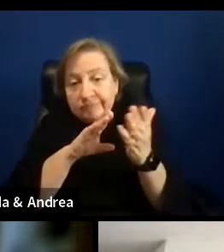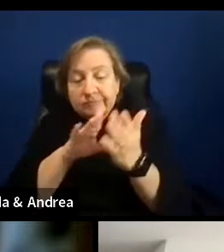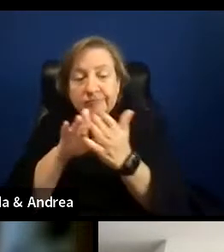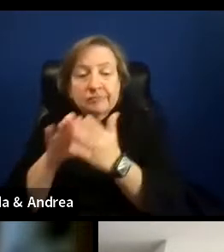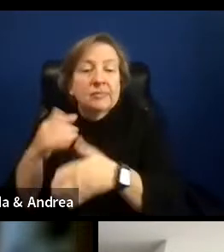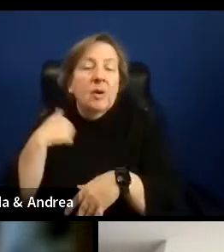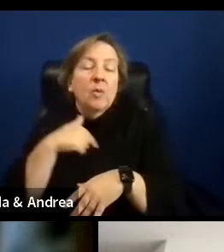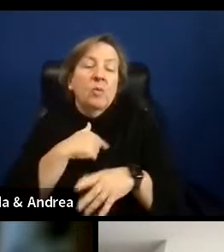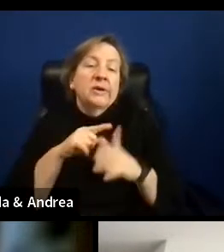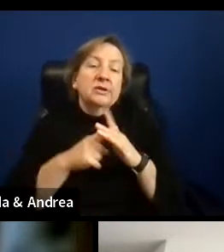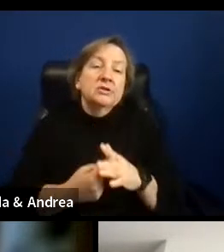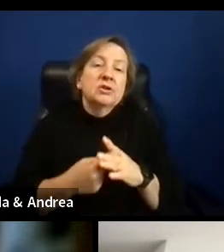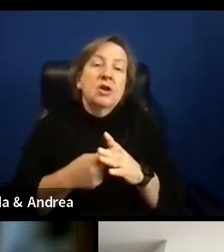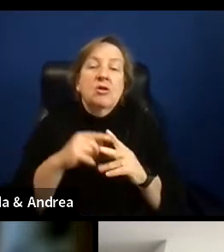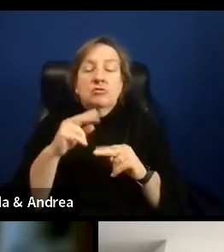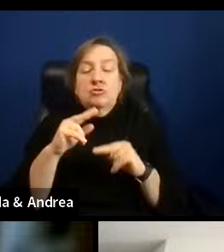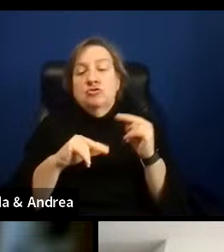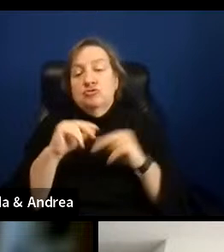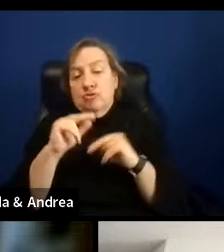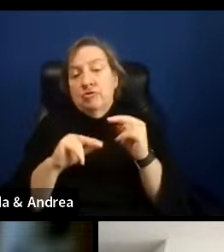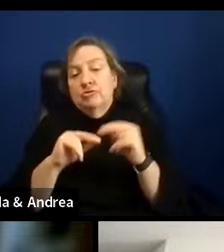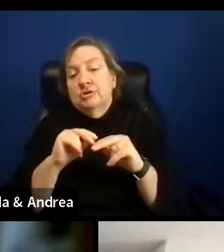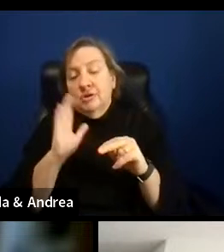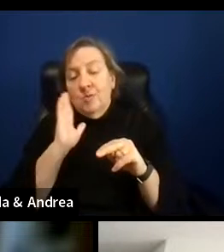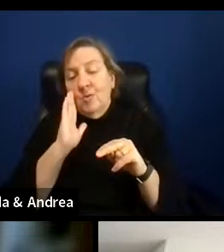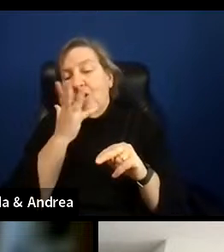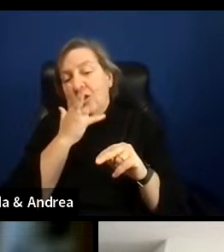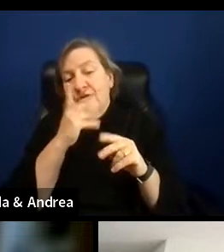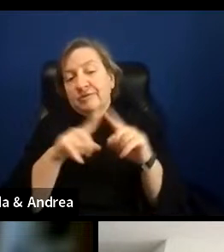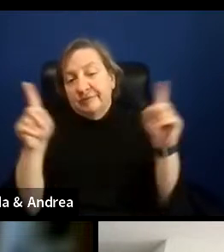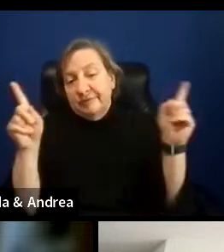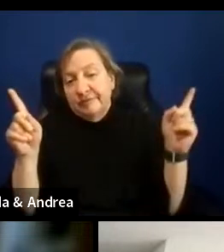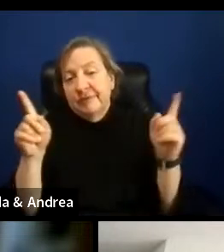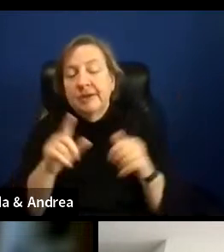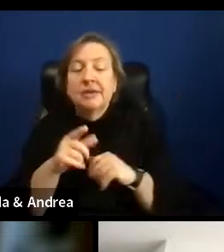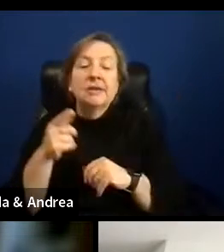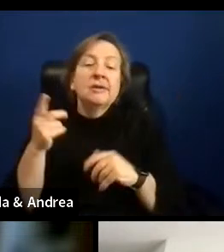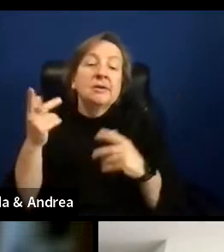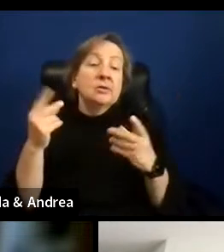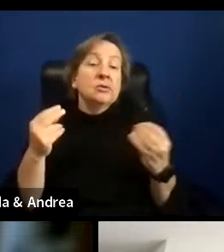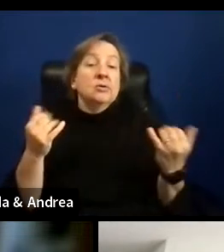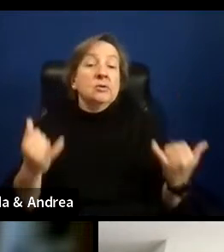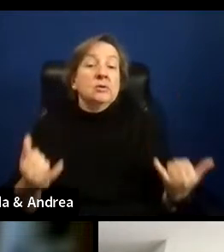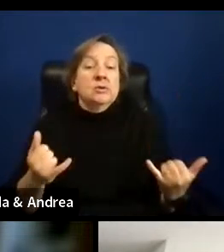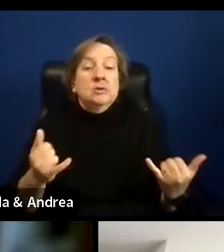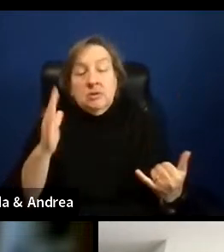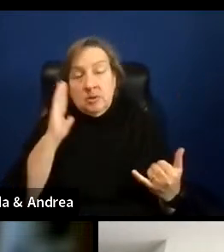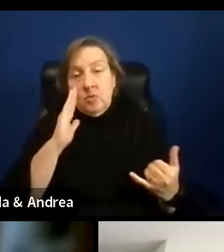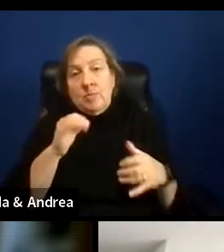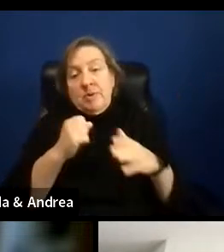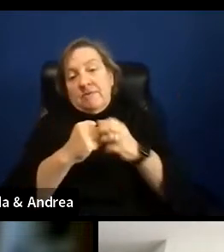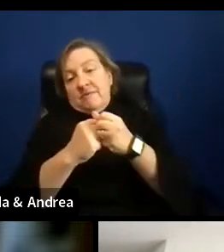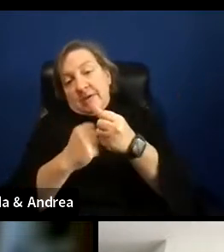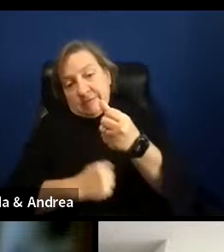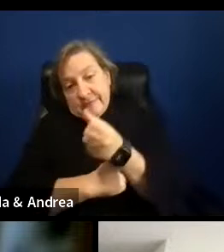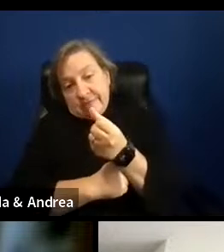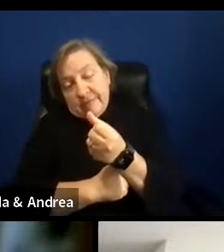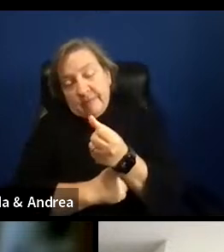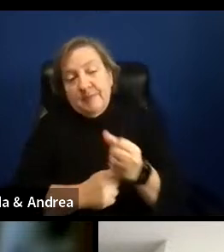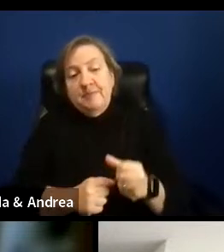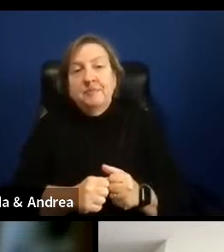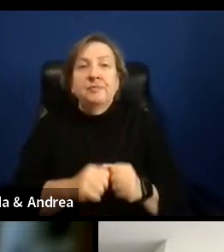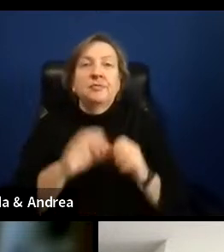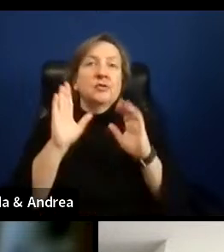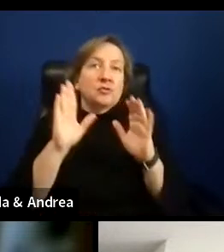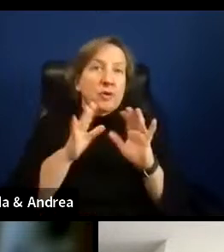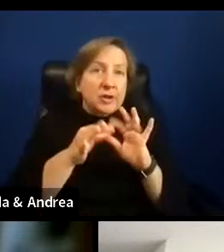start getting into the construction processes. So what we do here will be that foundation. So great